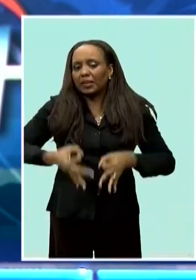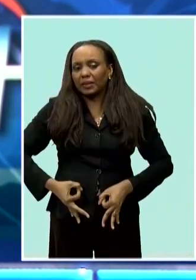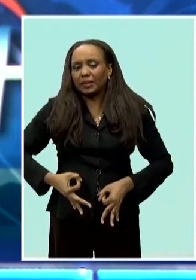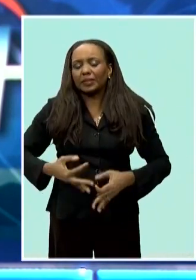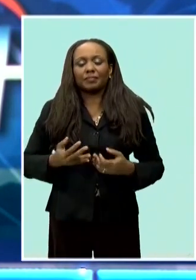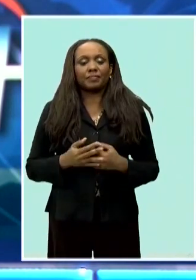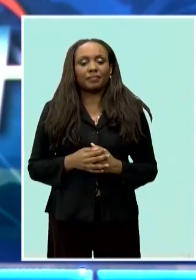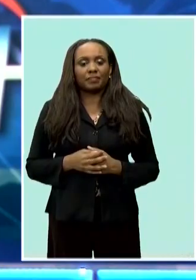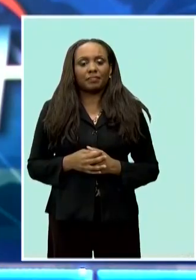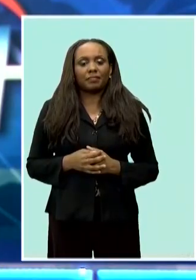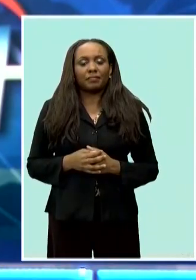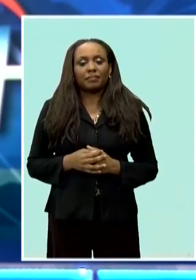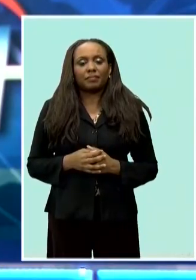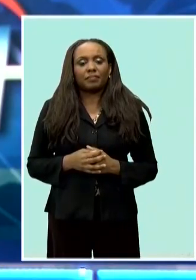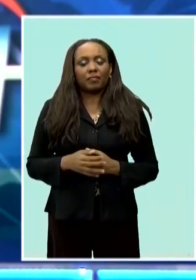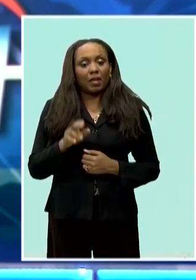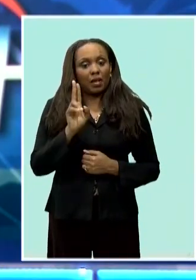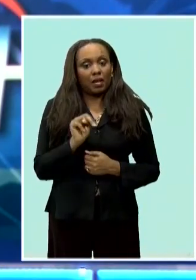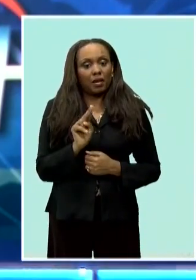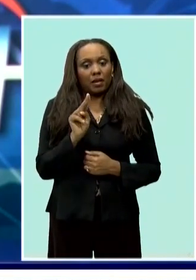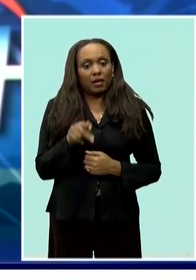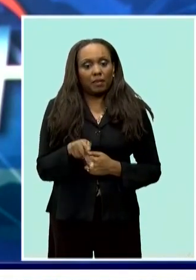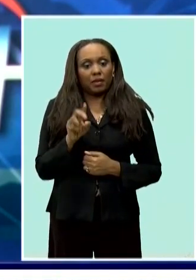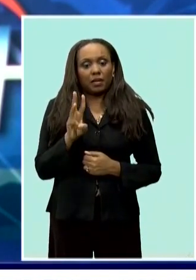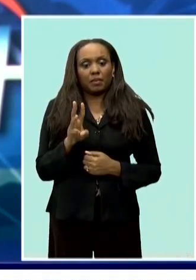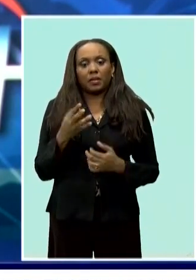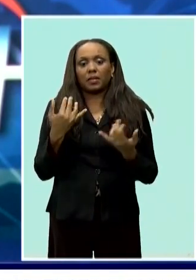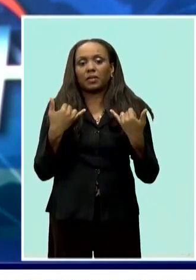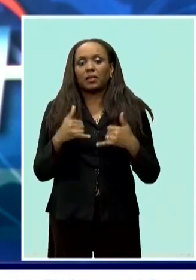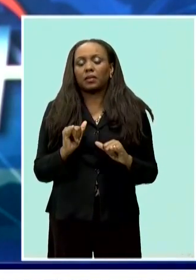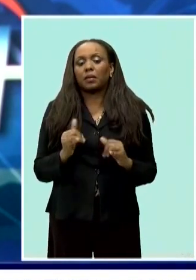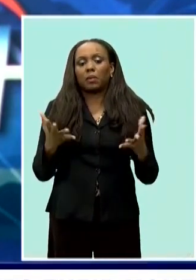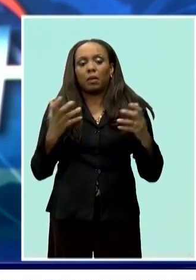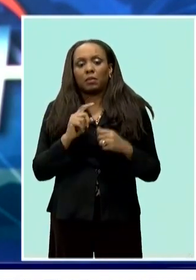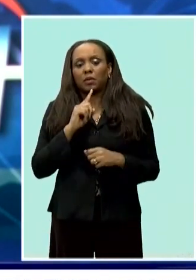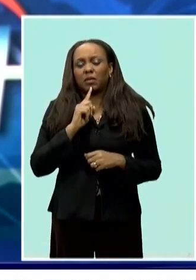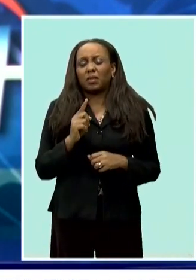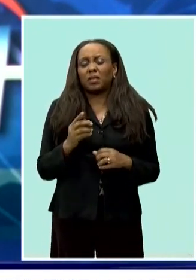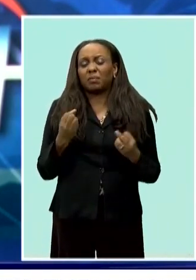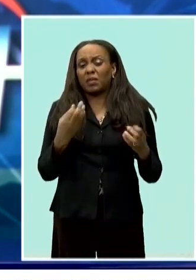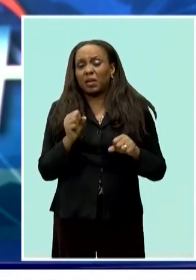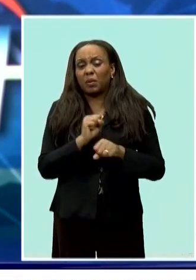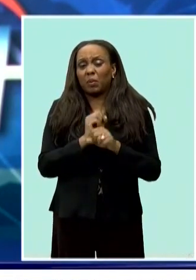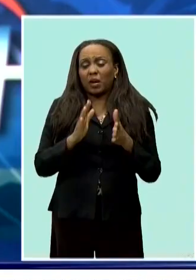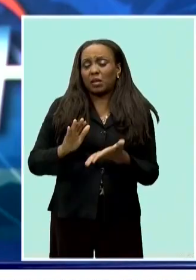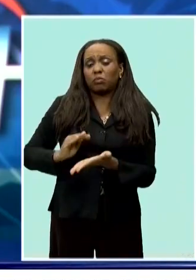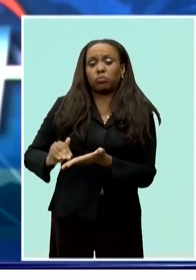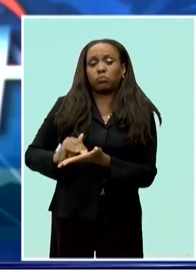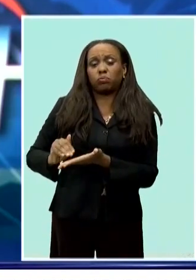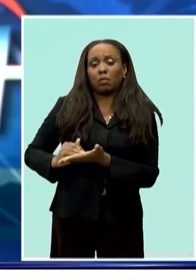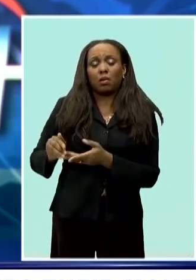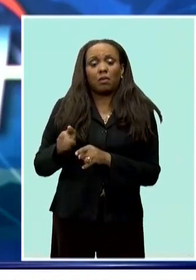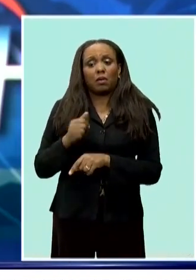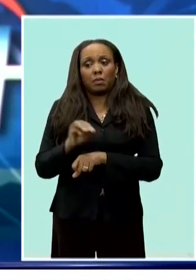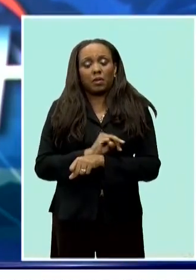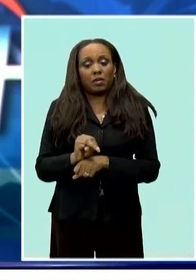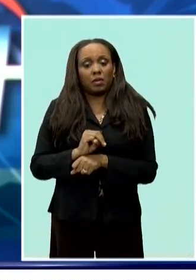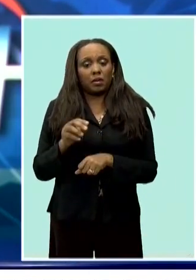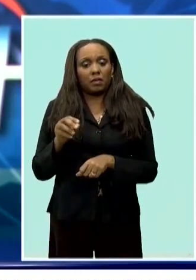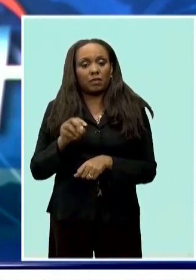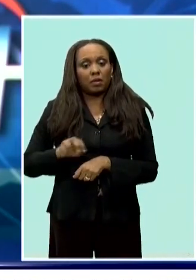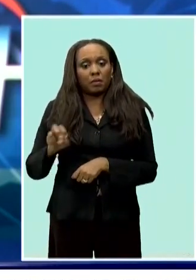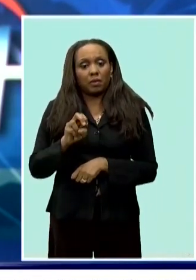understand what you're going into, what the agreement is like, who benefits. And the various sides